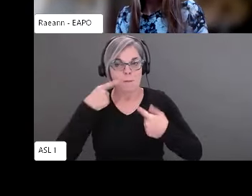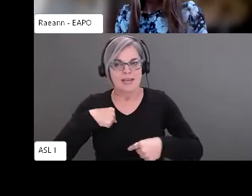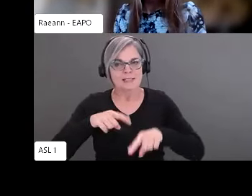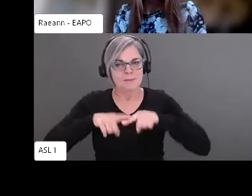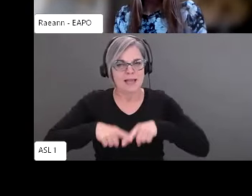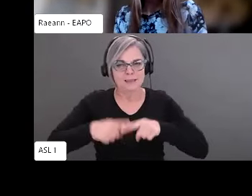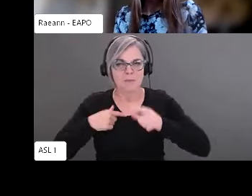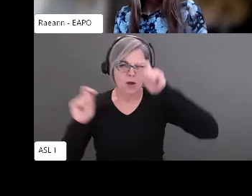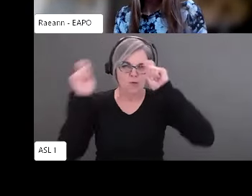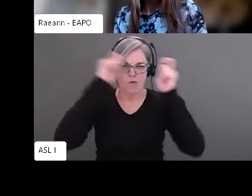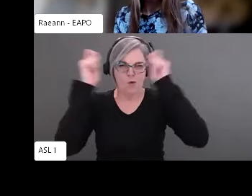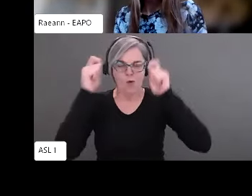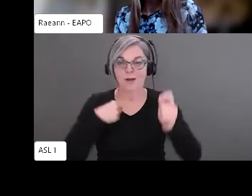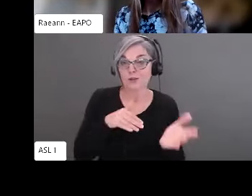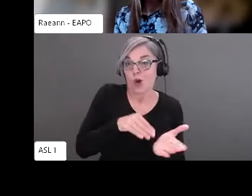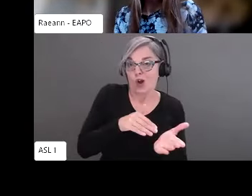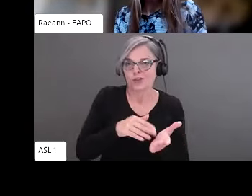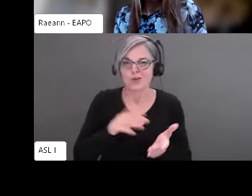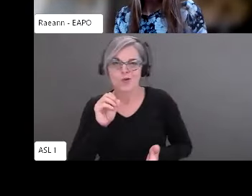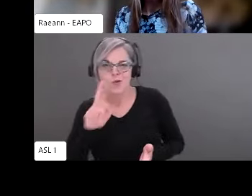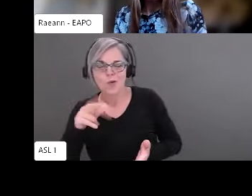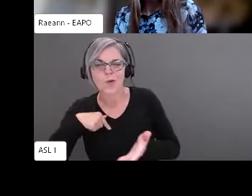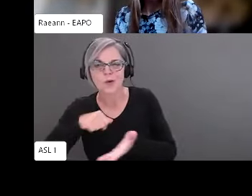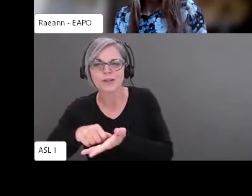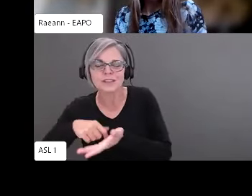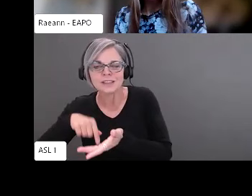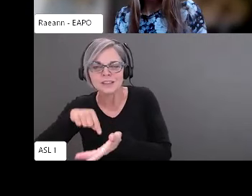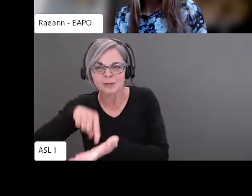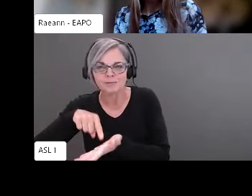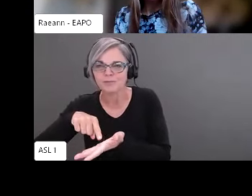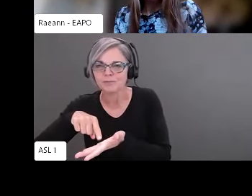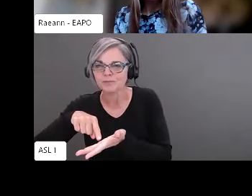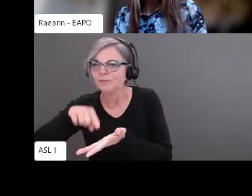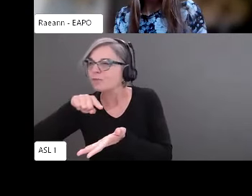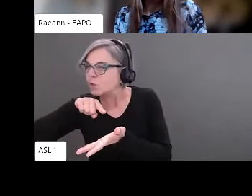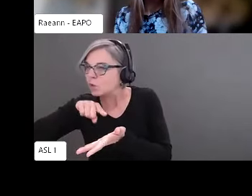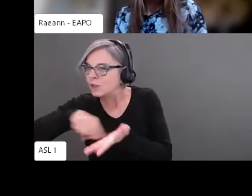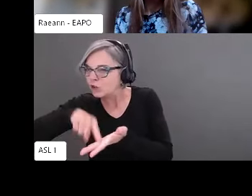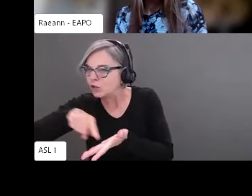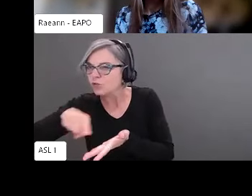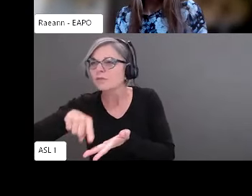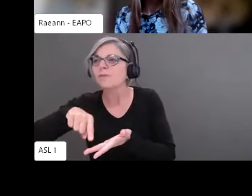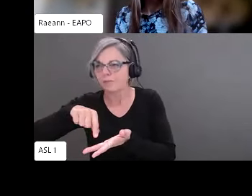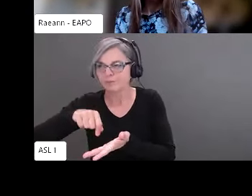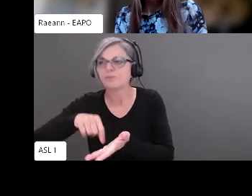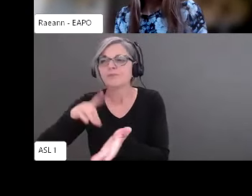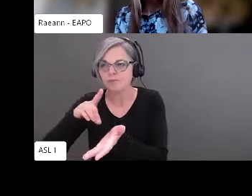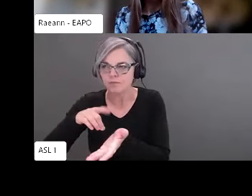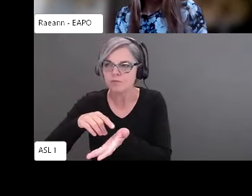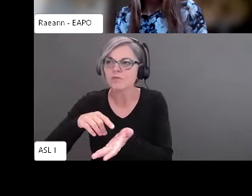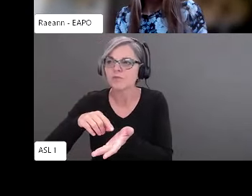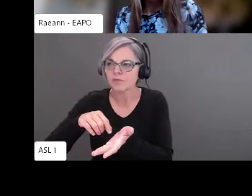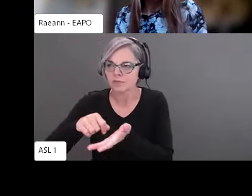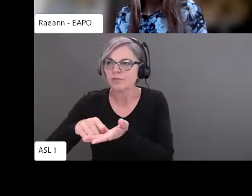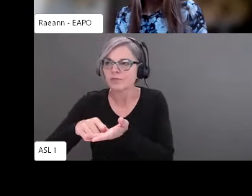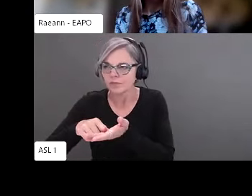at functional status, etc. As a clinician, I might just be putting a documentation in the chart that this person has pain. I don't know what